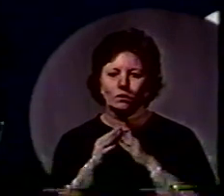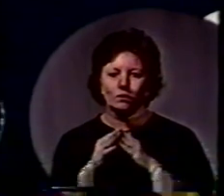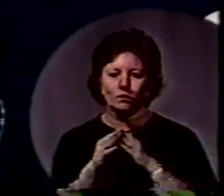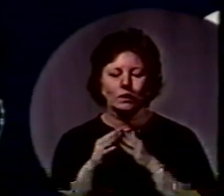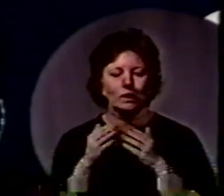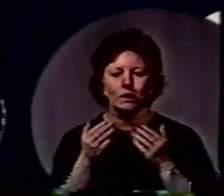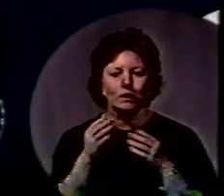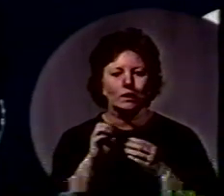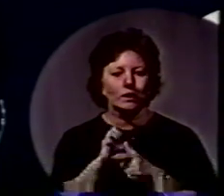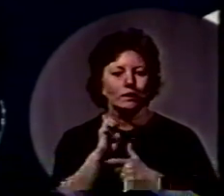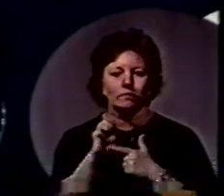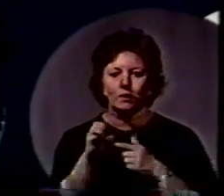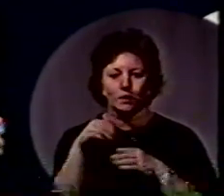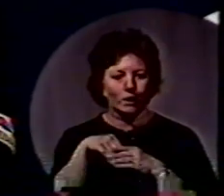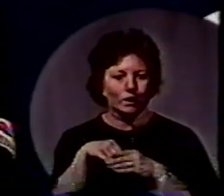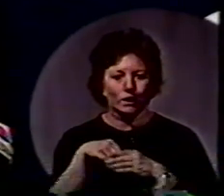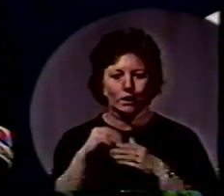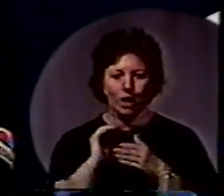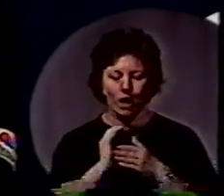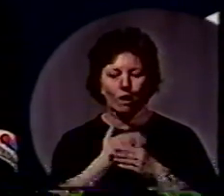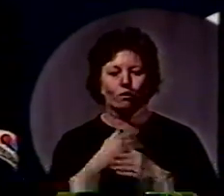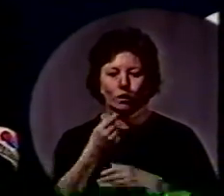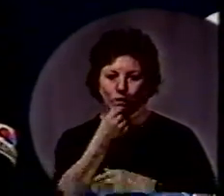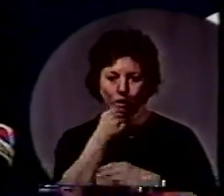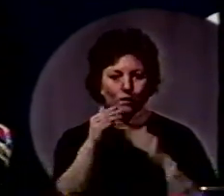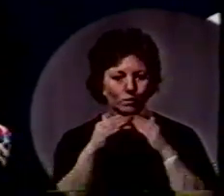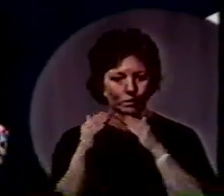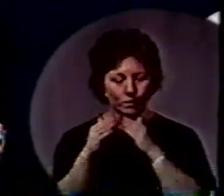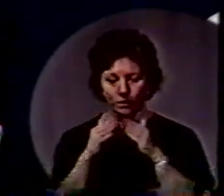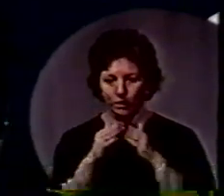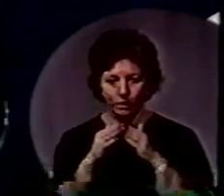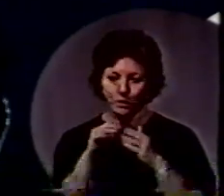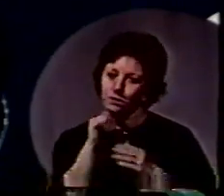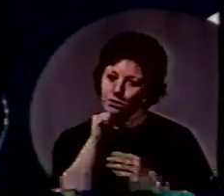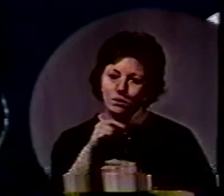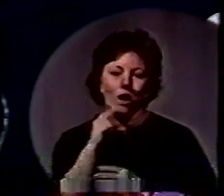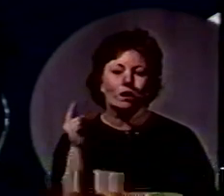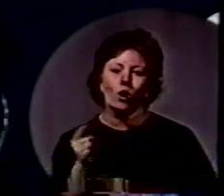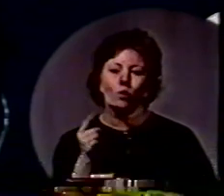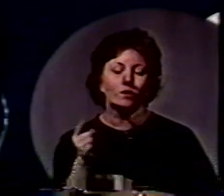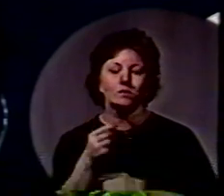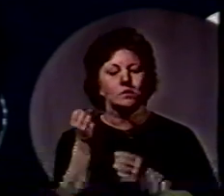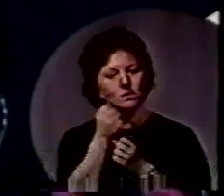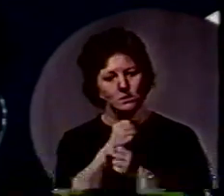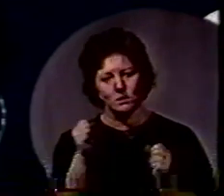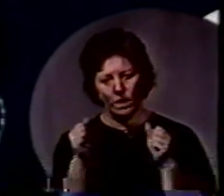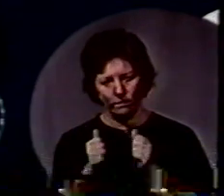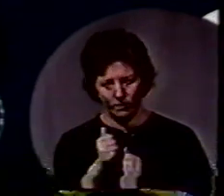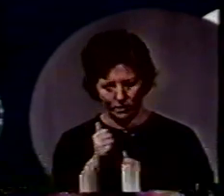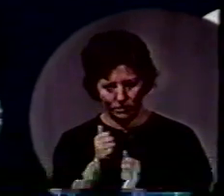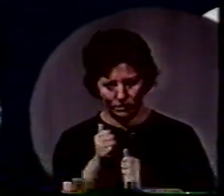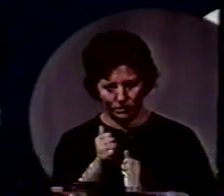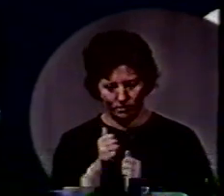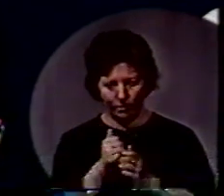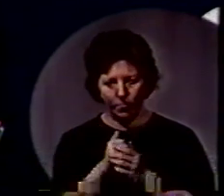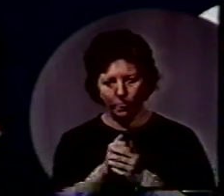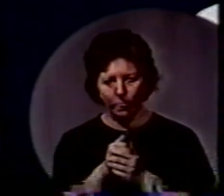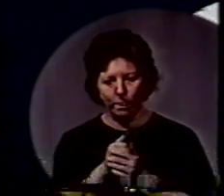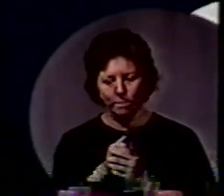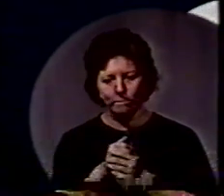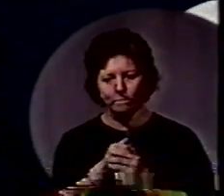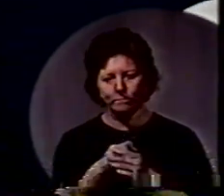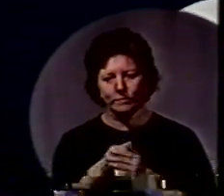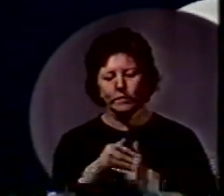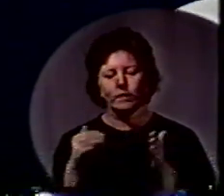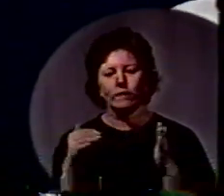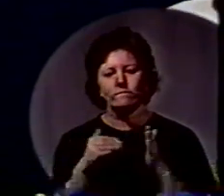safest. The Anti-Violence Project, which is... We're running a little bit low on concept. The